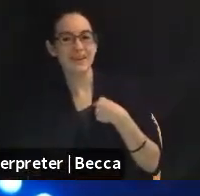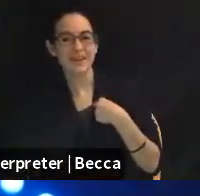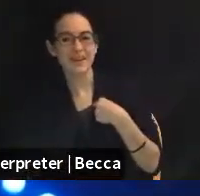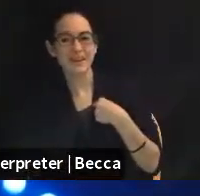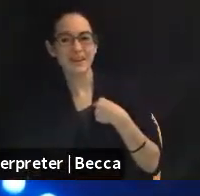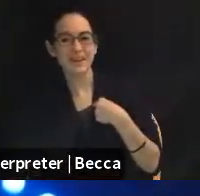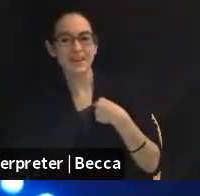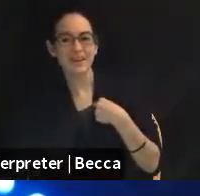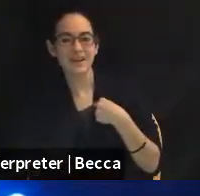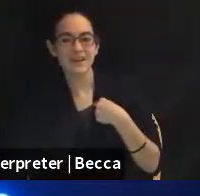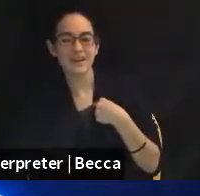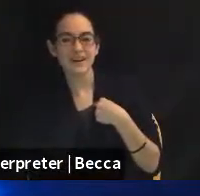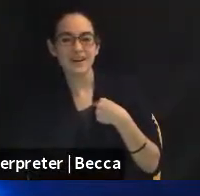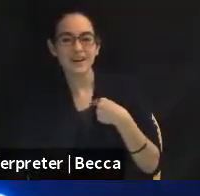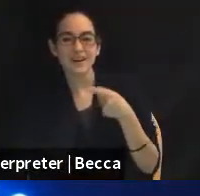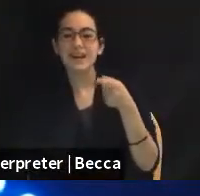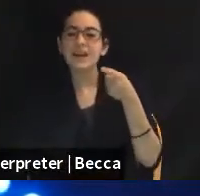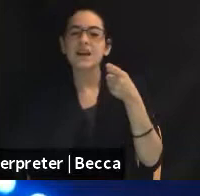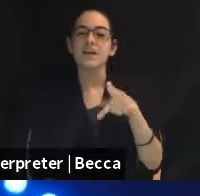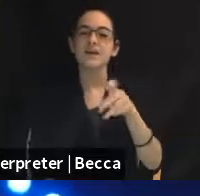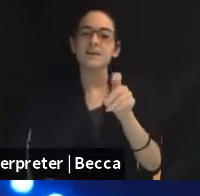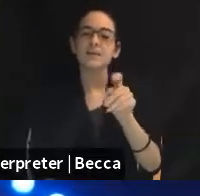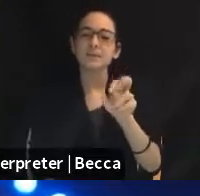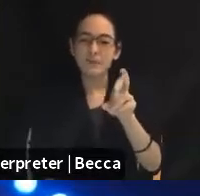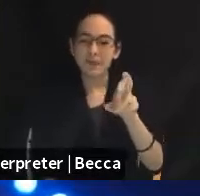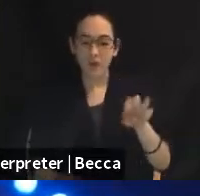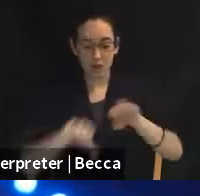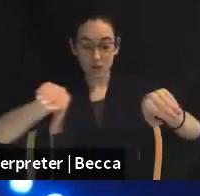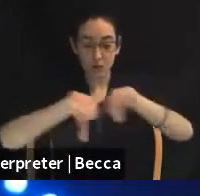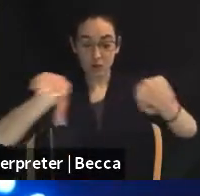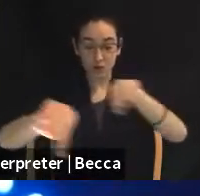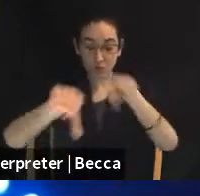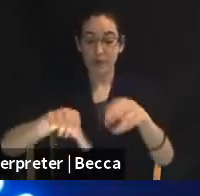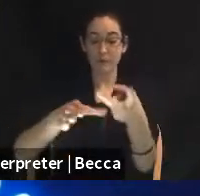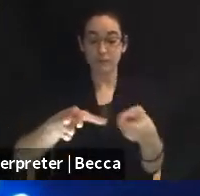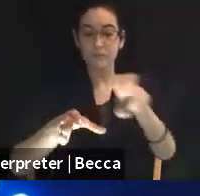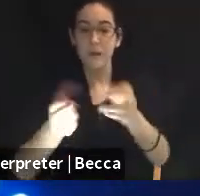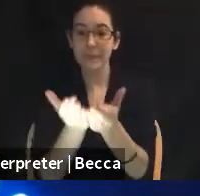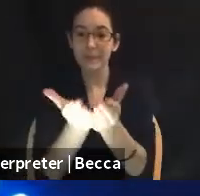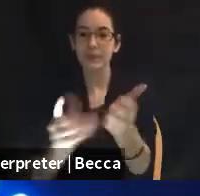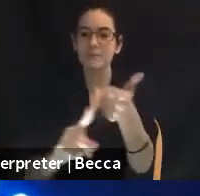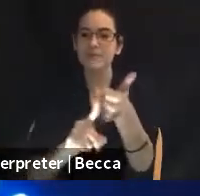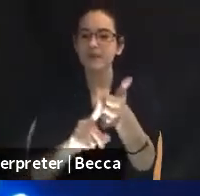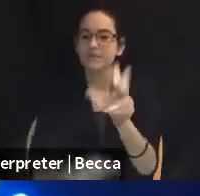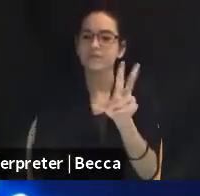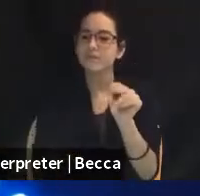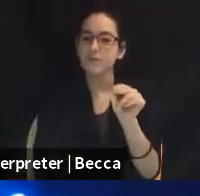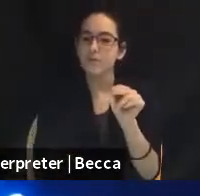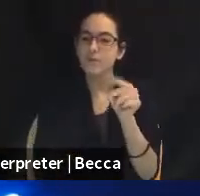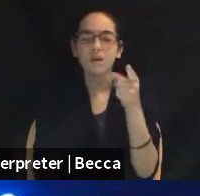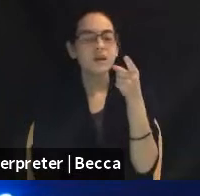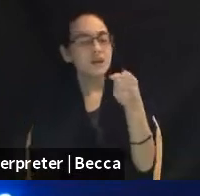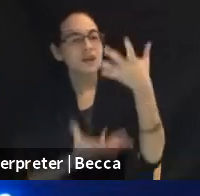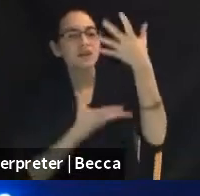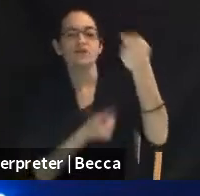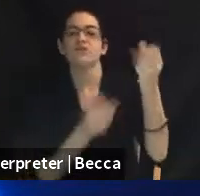did he do? Did it say he swam and got back to the boat on his own? He trusted that